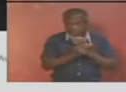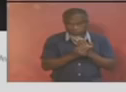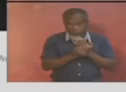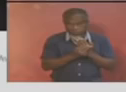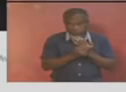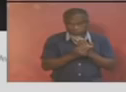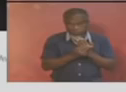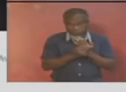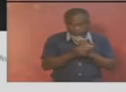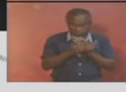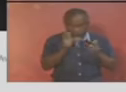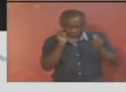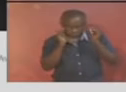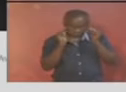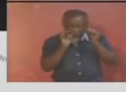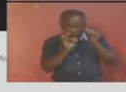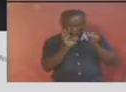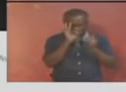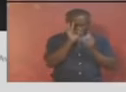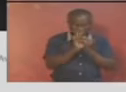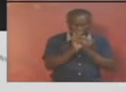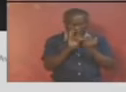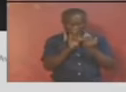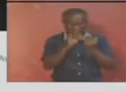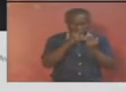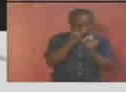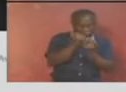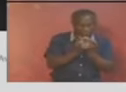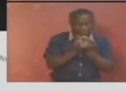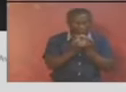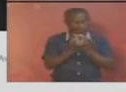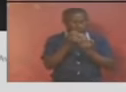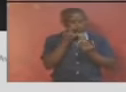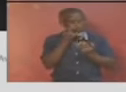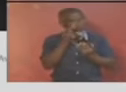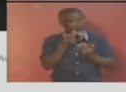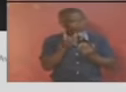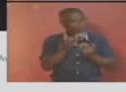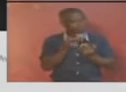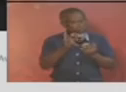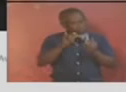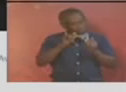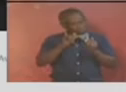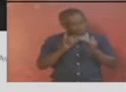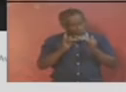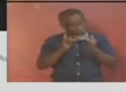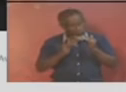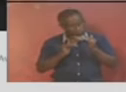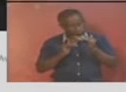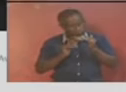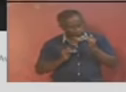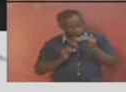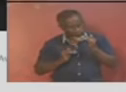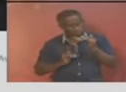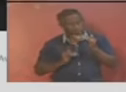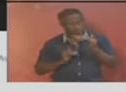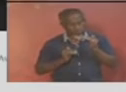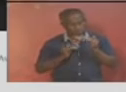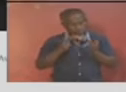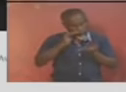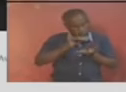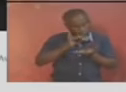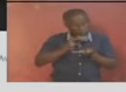in February, lower than those in January, and it basically is demonstrating that downward trend that you're seeing in the